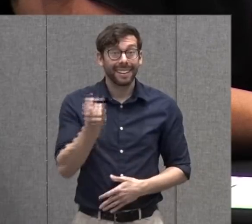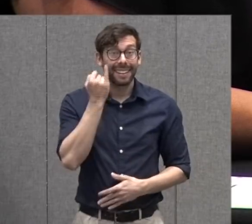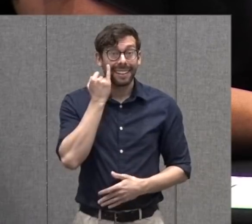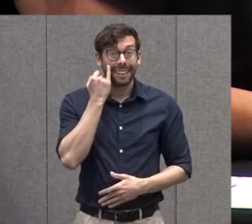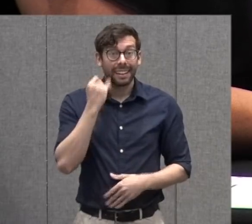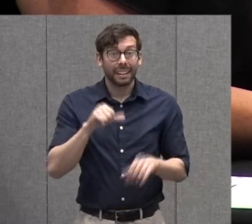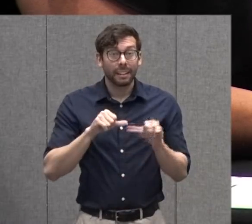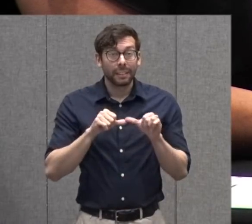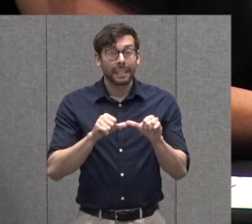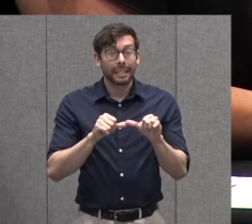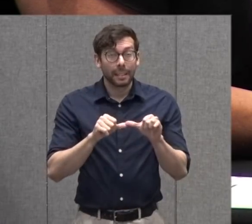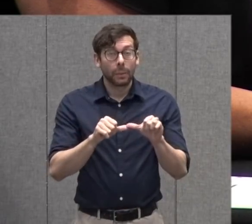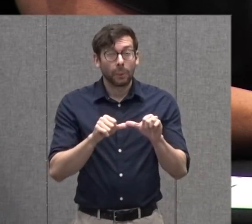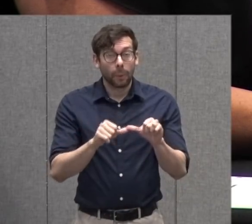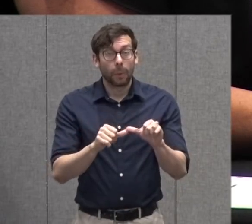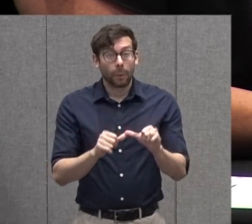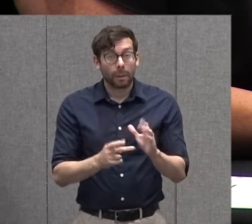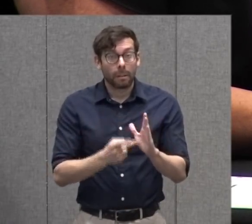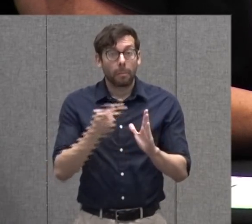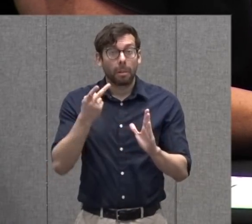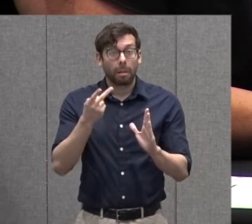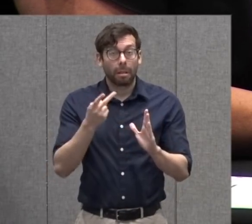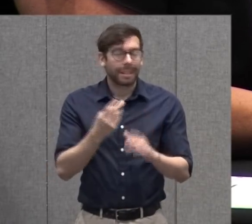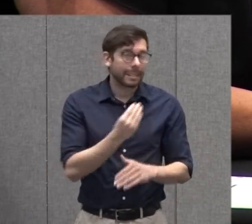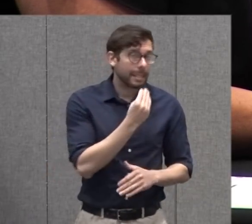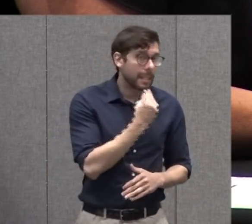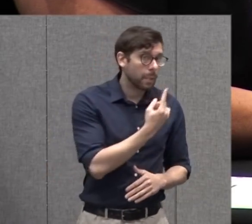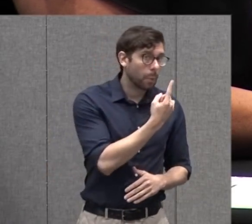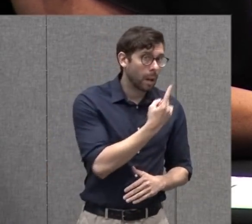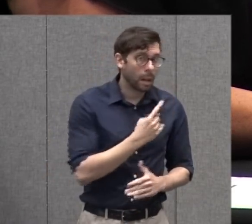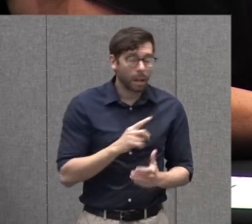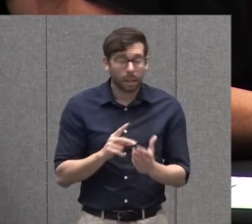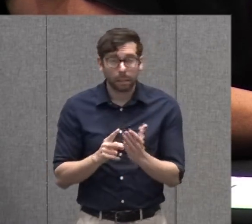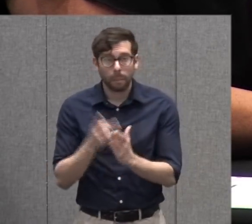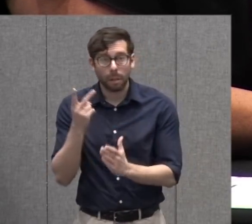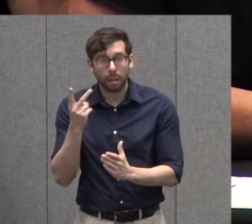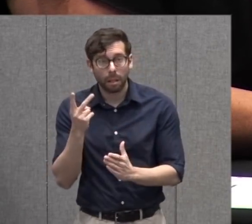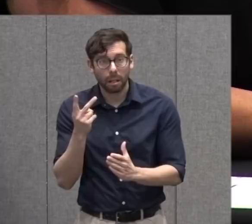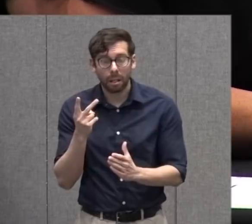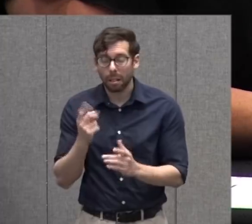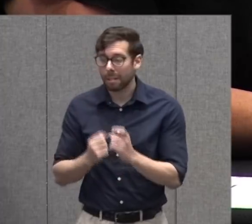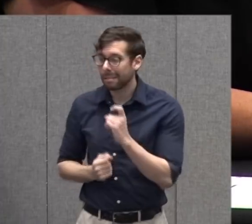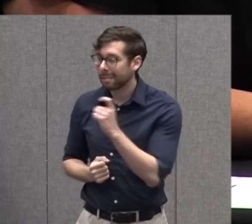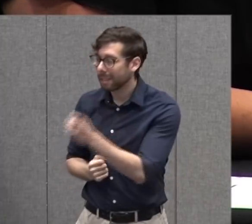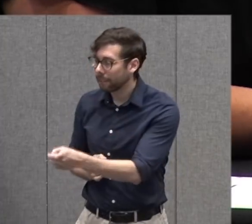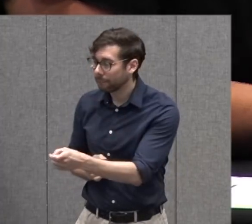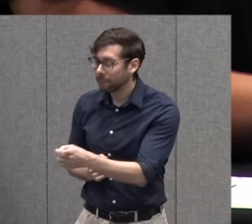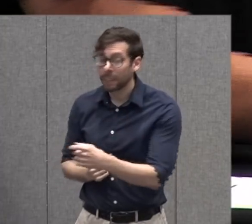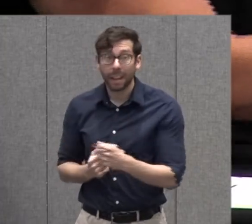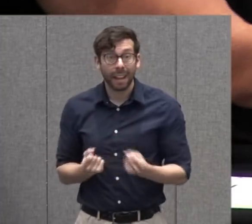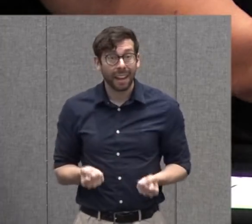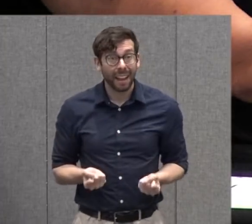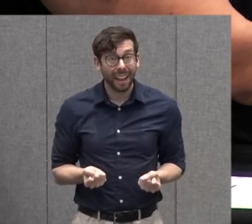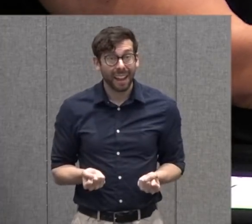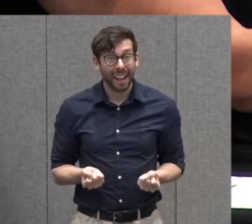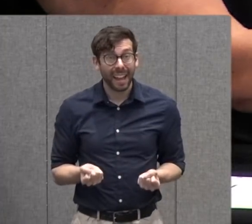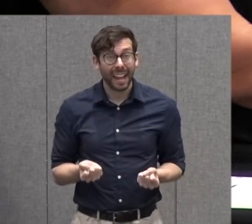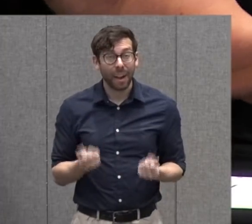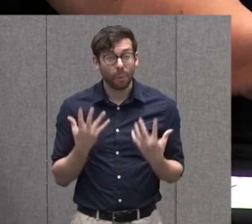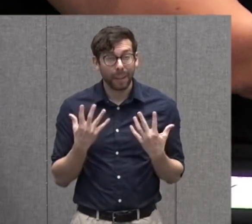on with doubling and eat 1, doubling and give 1, how many could go on and